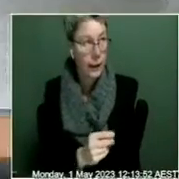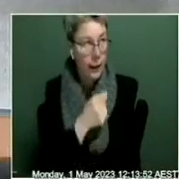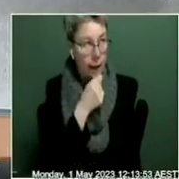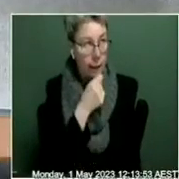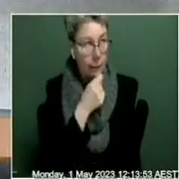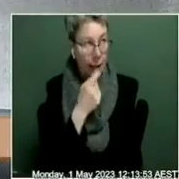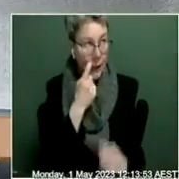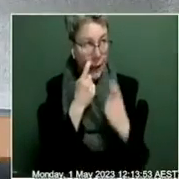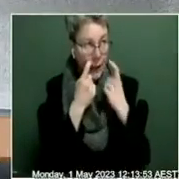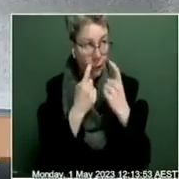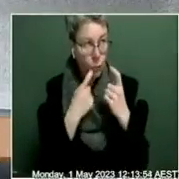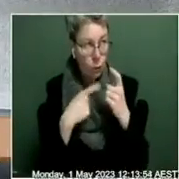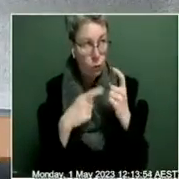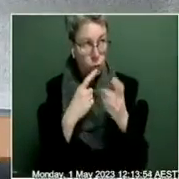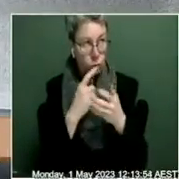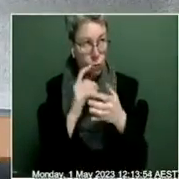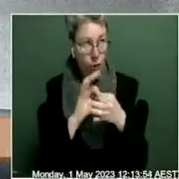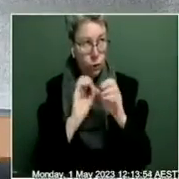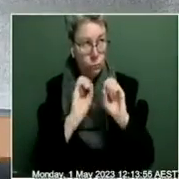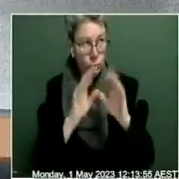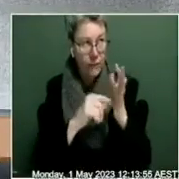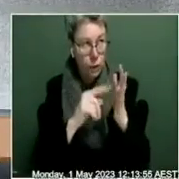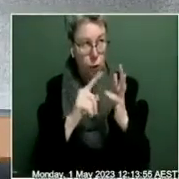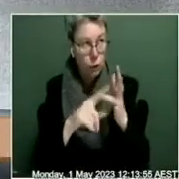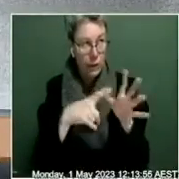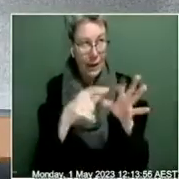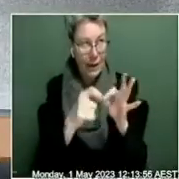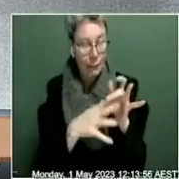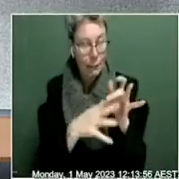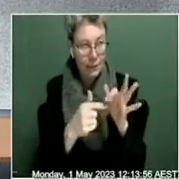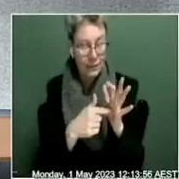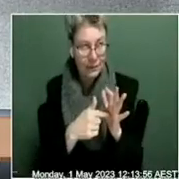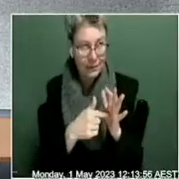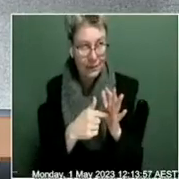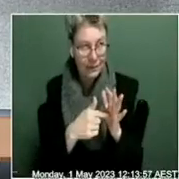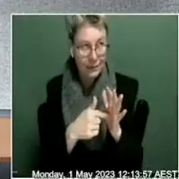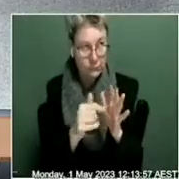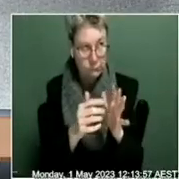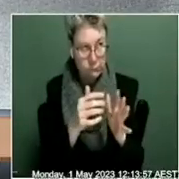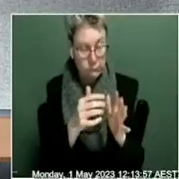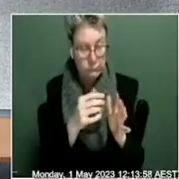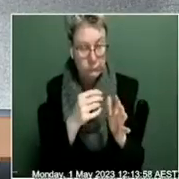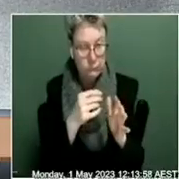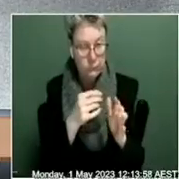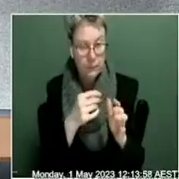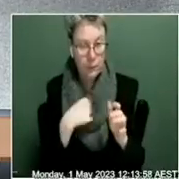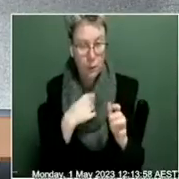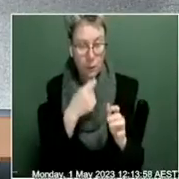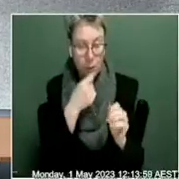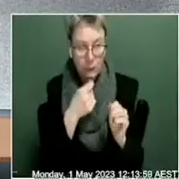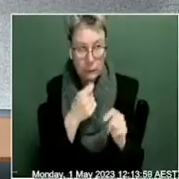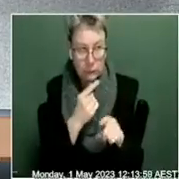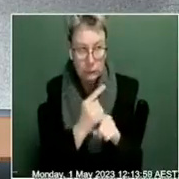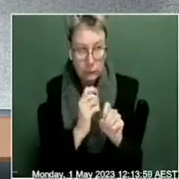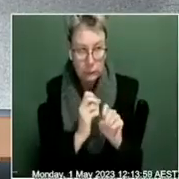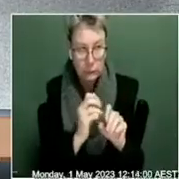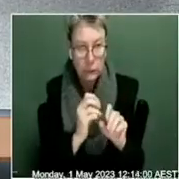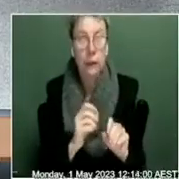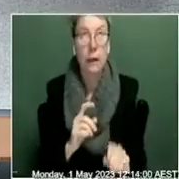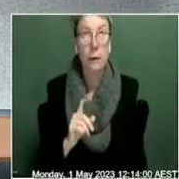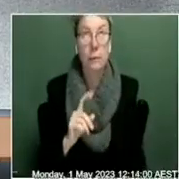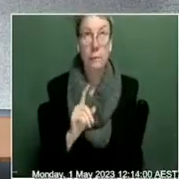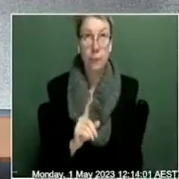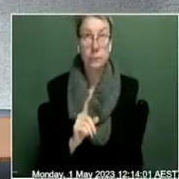careful. But it is the case that as departments are preparing submissions for government decision making, that they do go through a